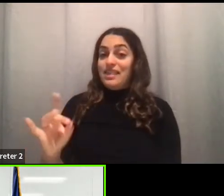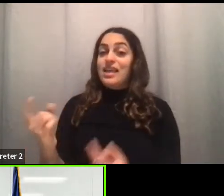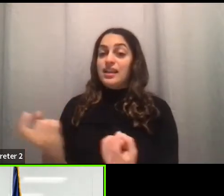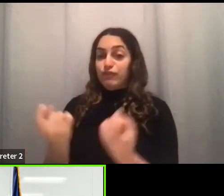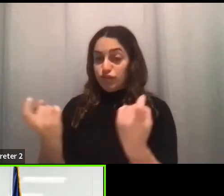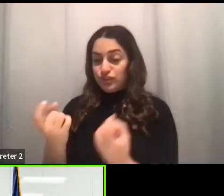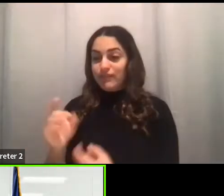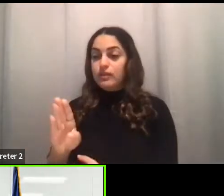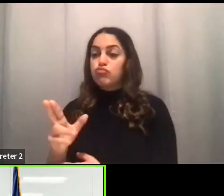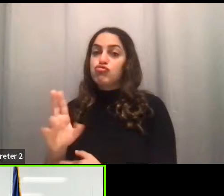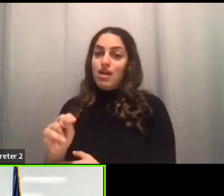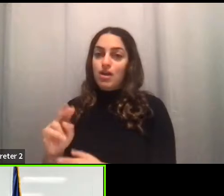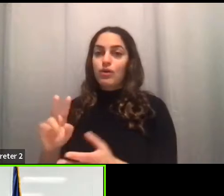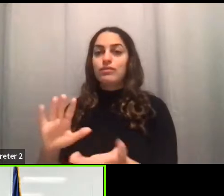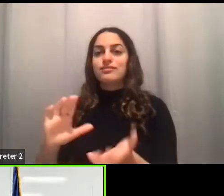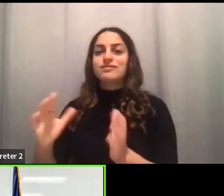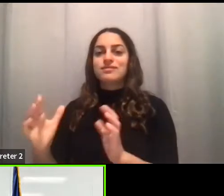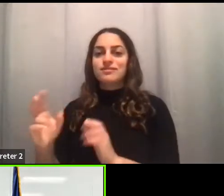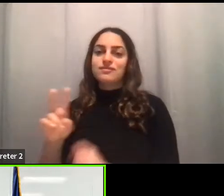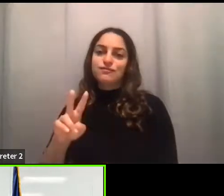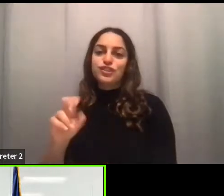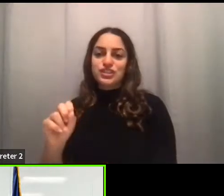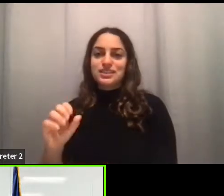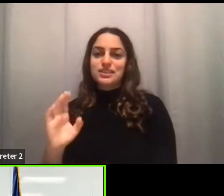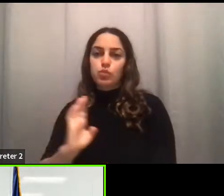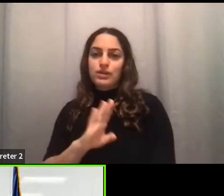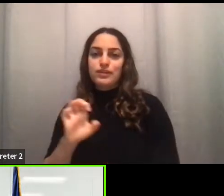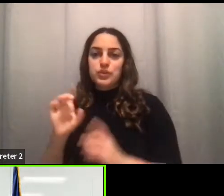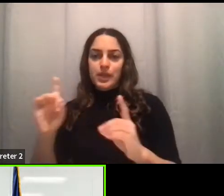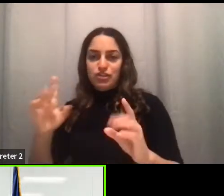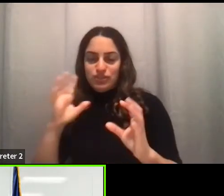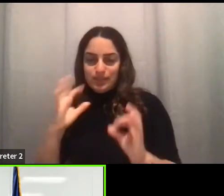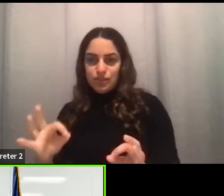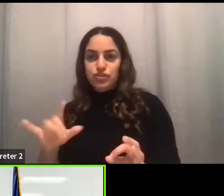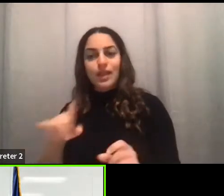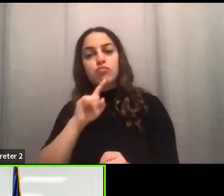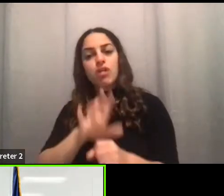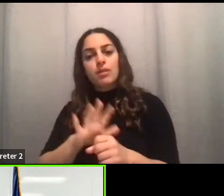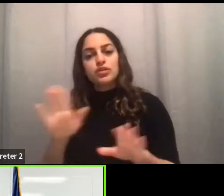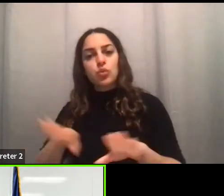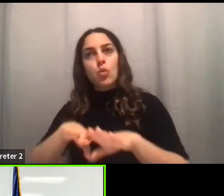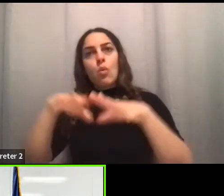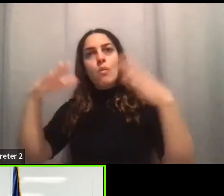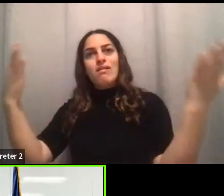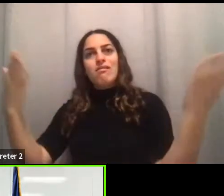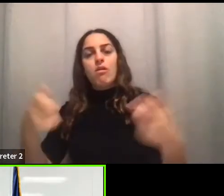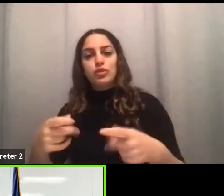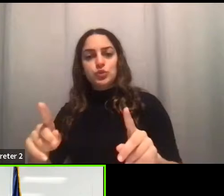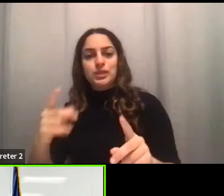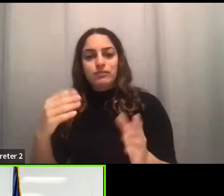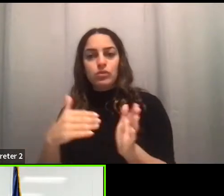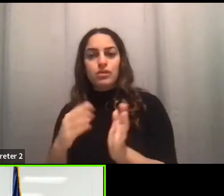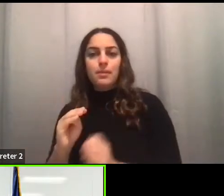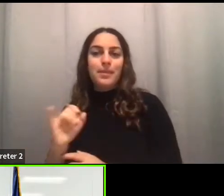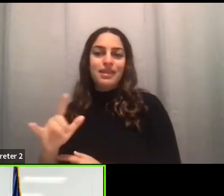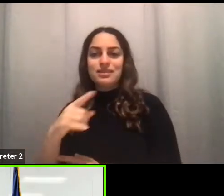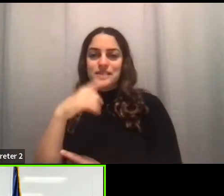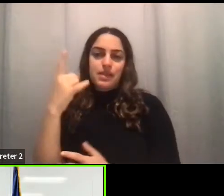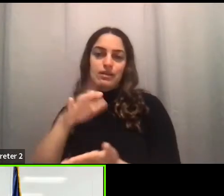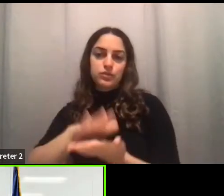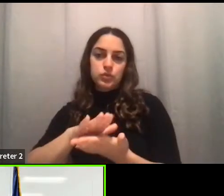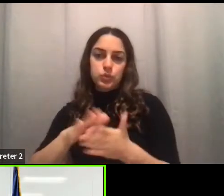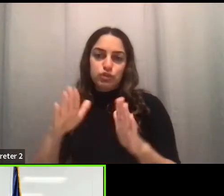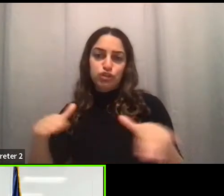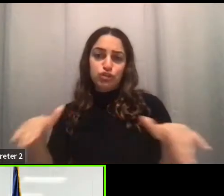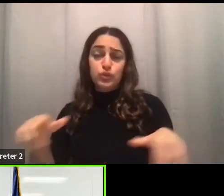education decision which promised to open the doors of opportunity to millions of black school children who had